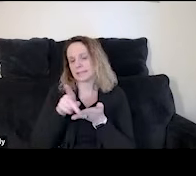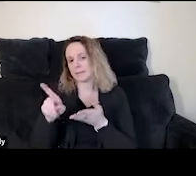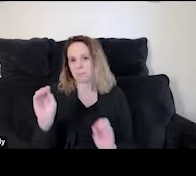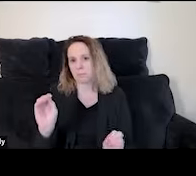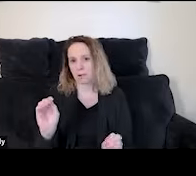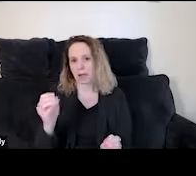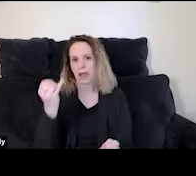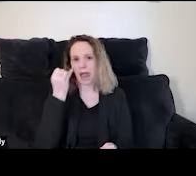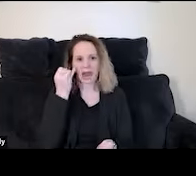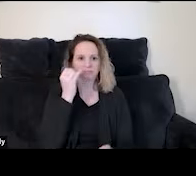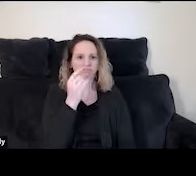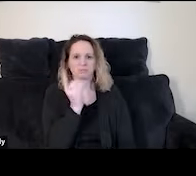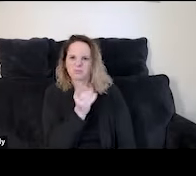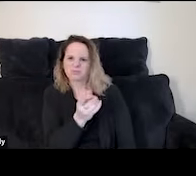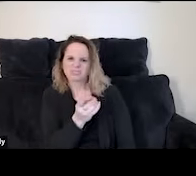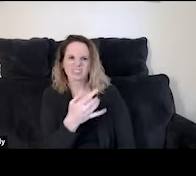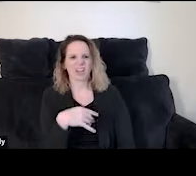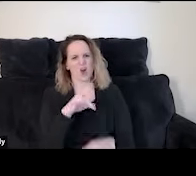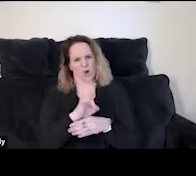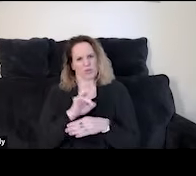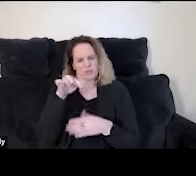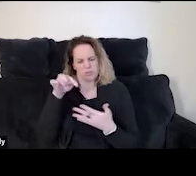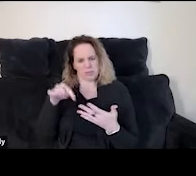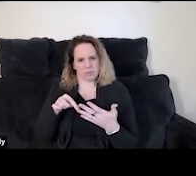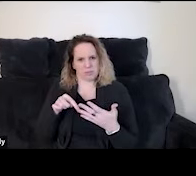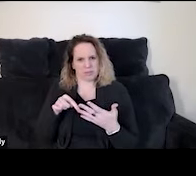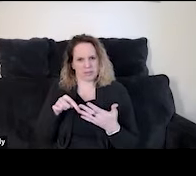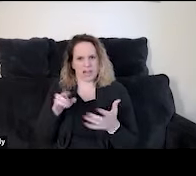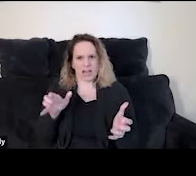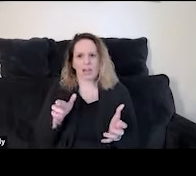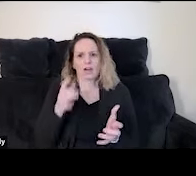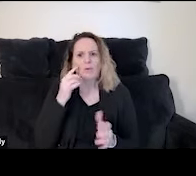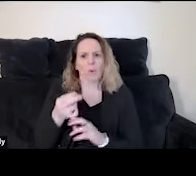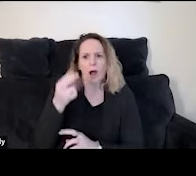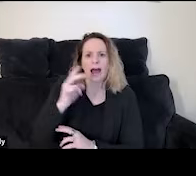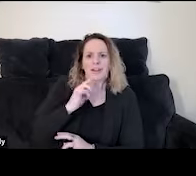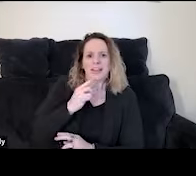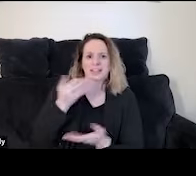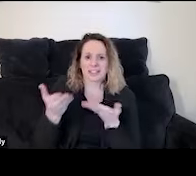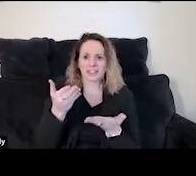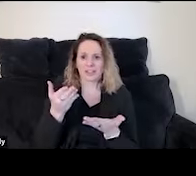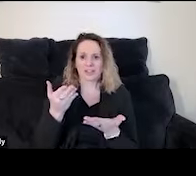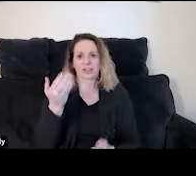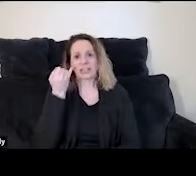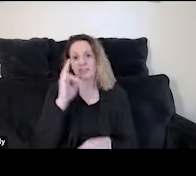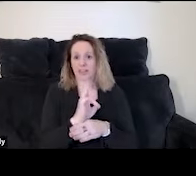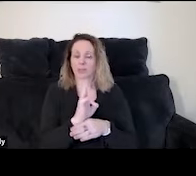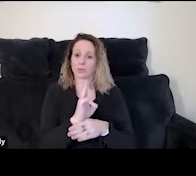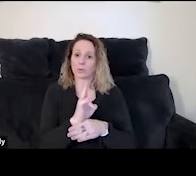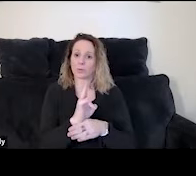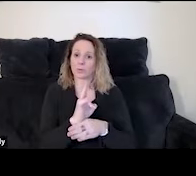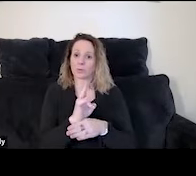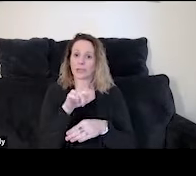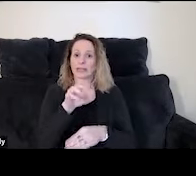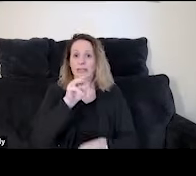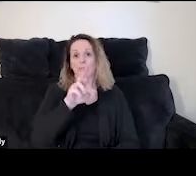get chastised or are used, pushed to a higher intensity of service when they use these